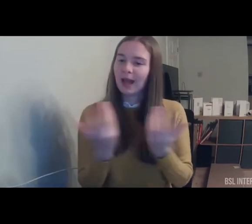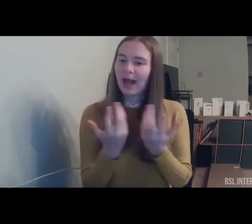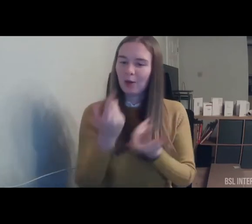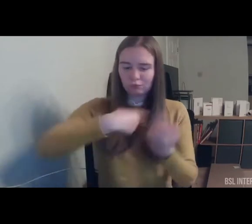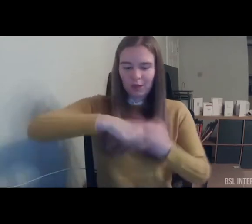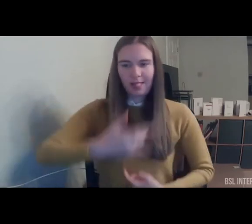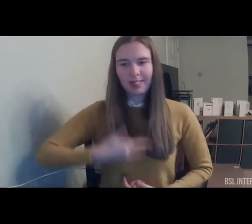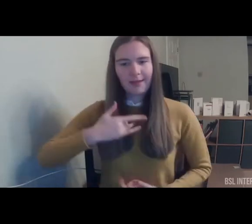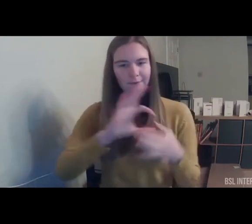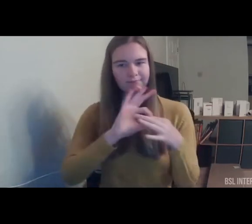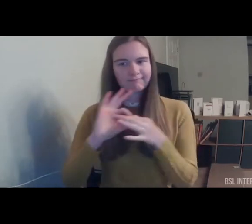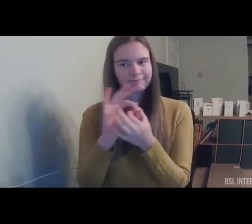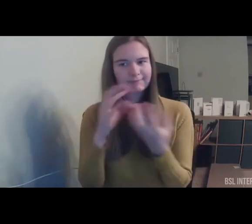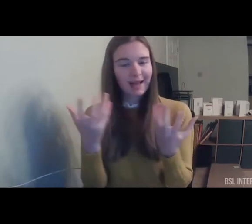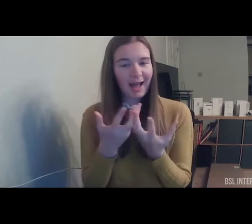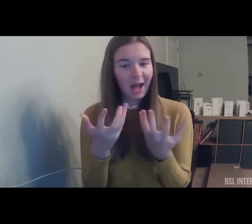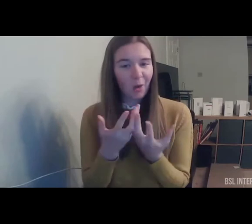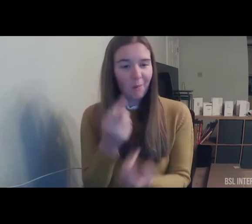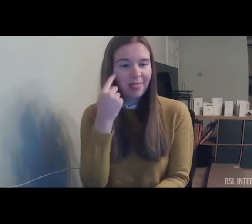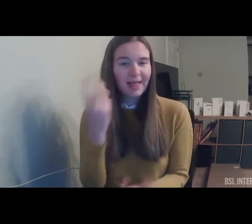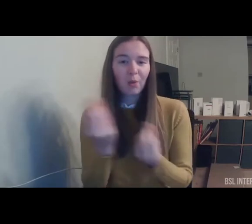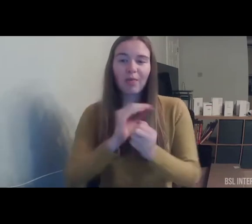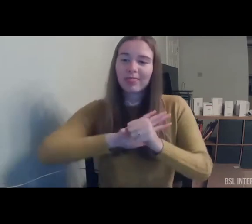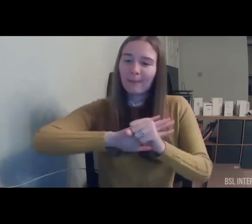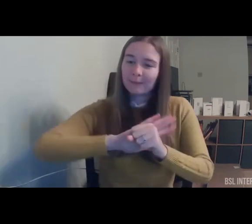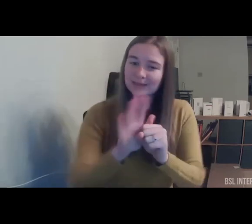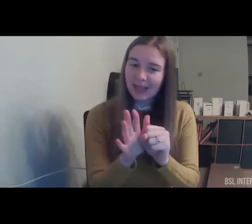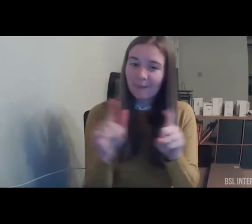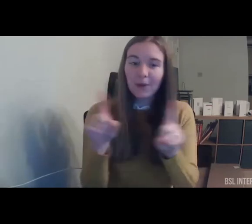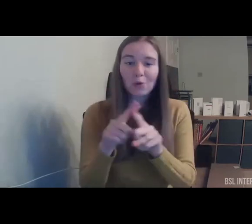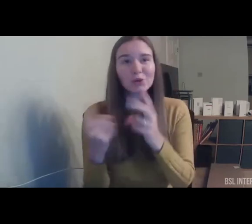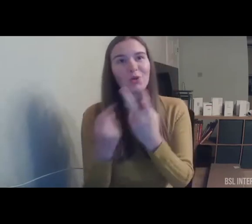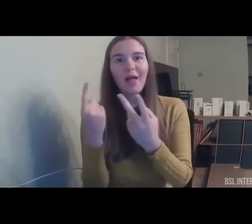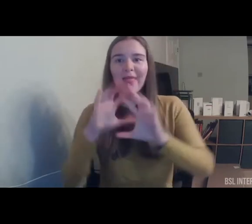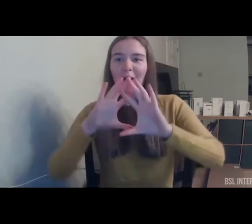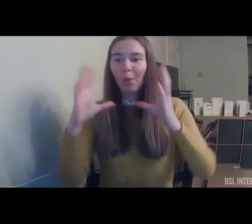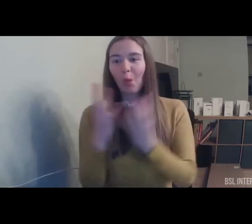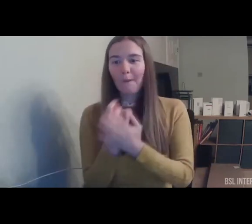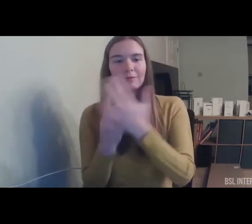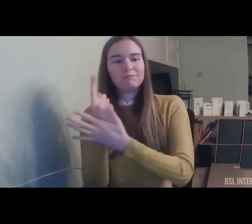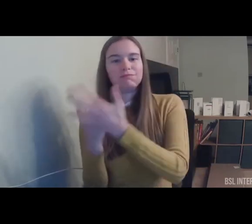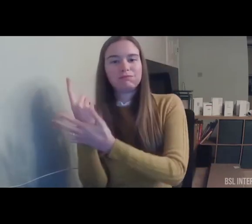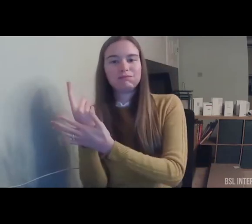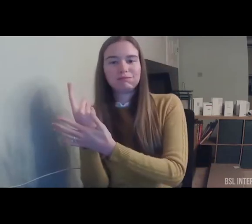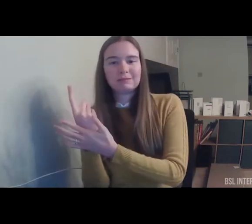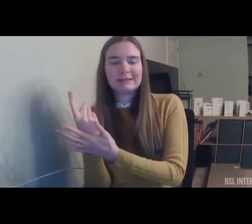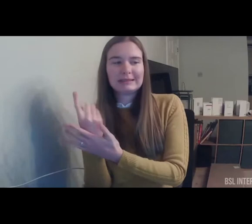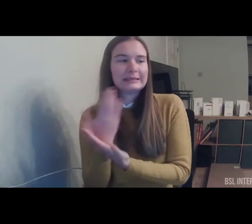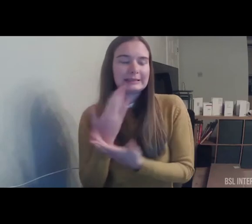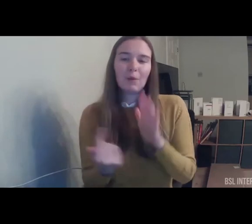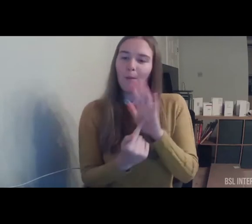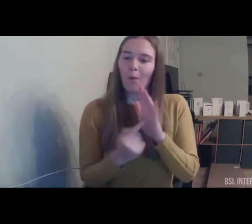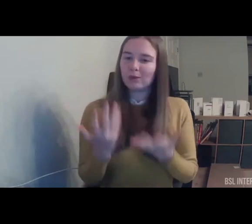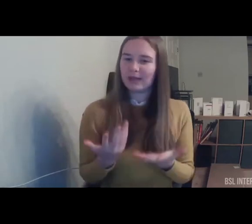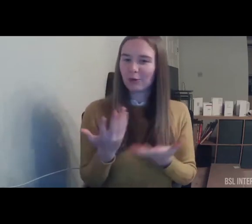which I think in light of the pandemic and all sorts of other global events seems more pertinent than ever.